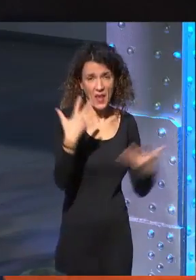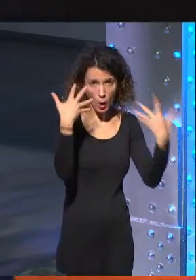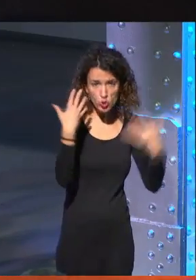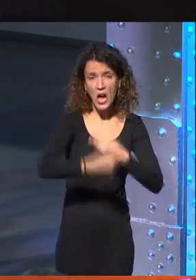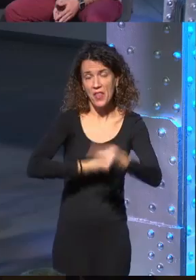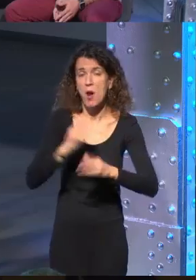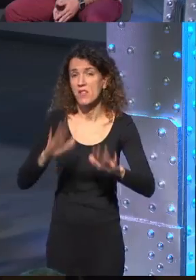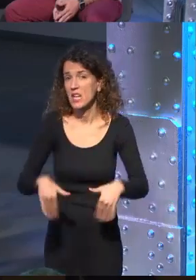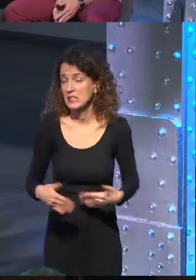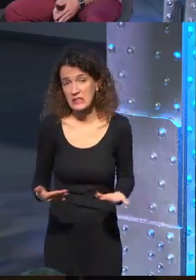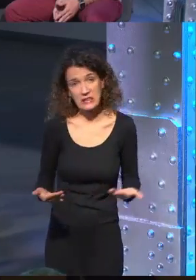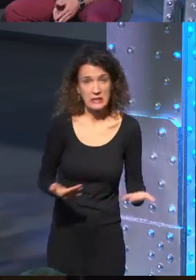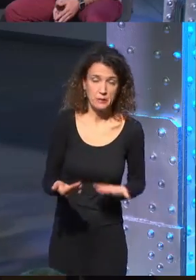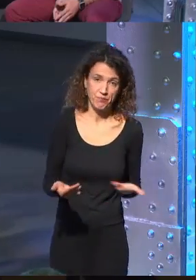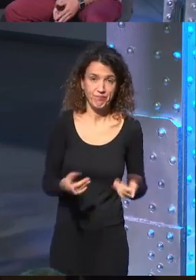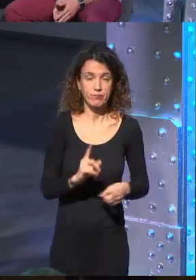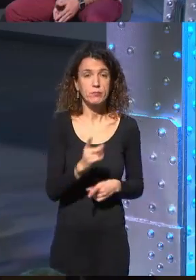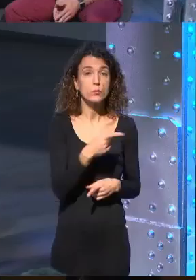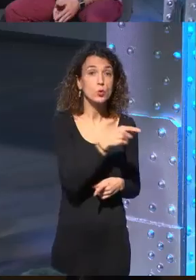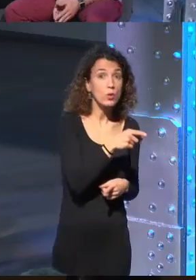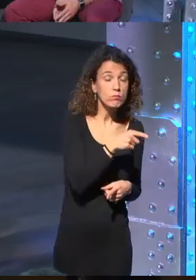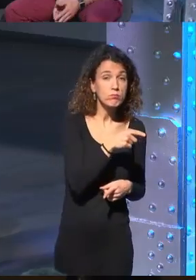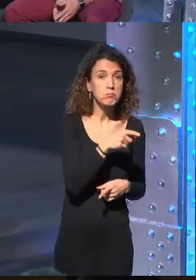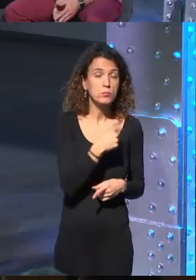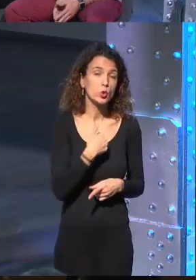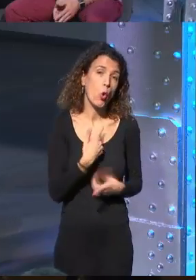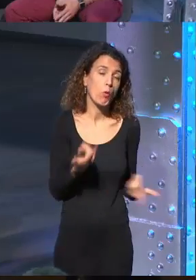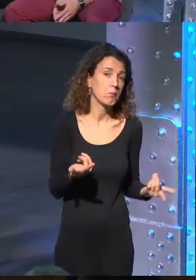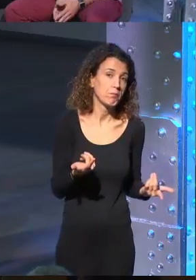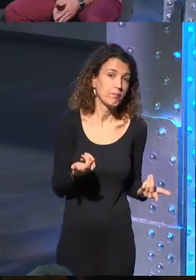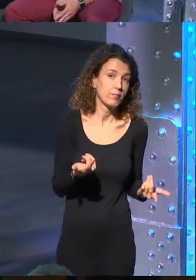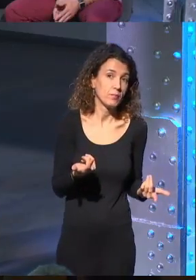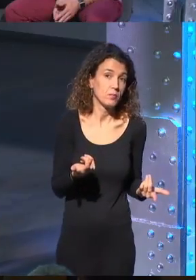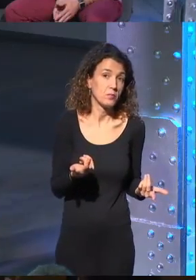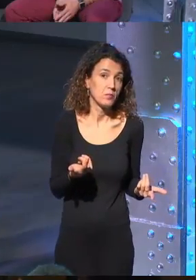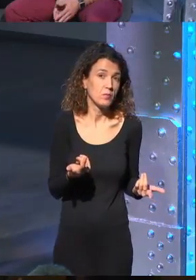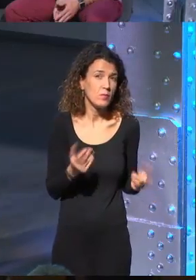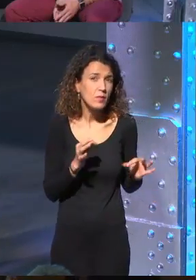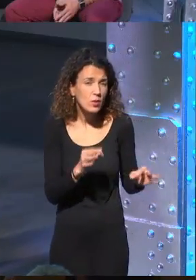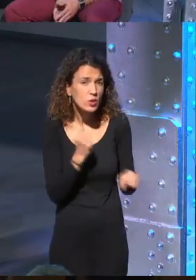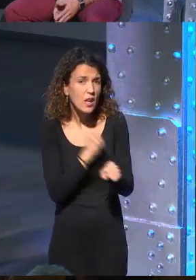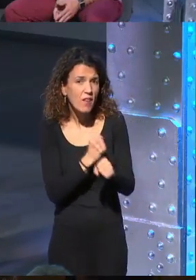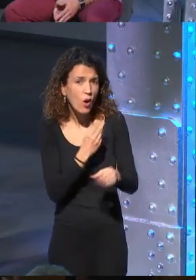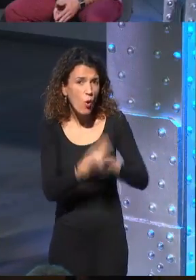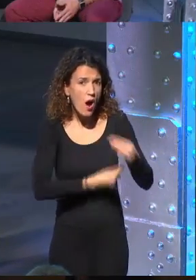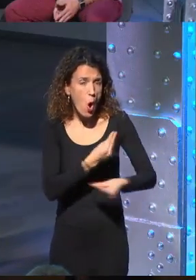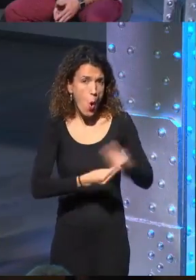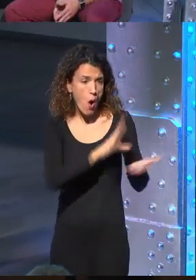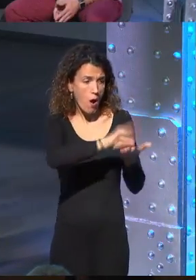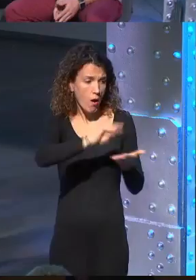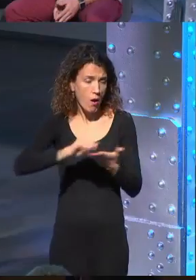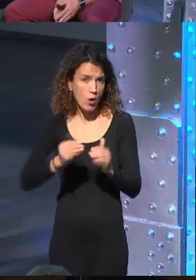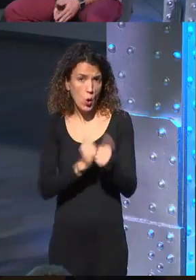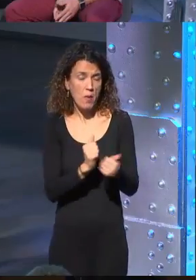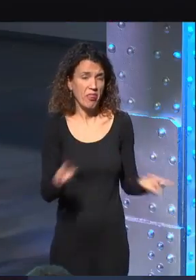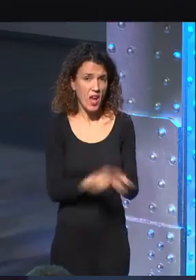check this information? No, they always tell me to do it, but I don't. I never do it. I just copy it, and